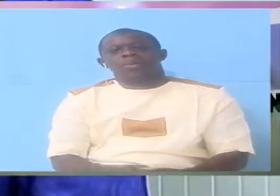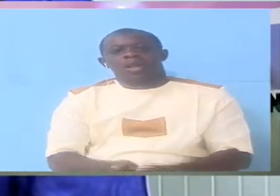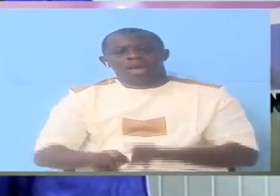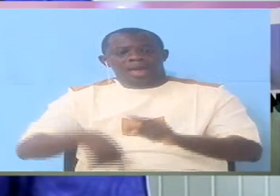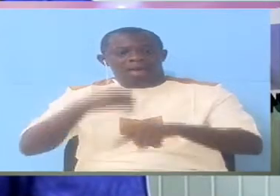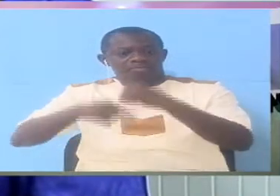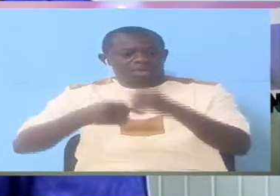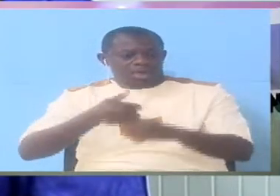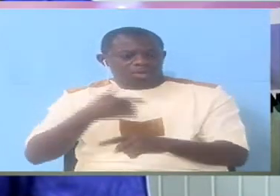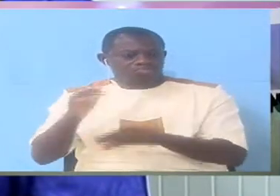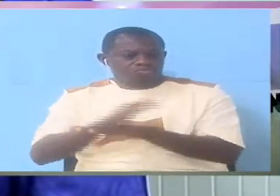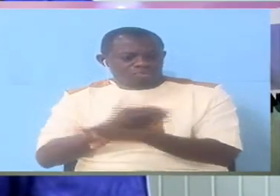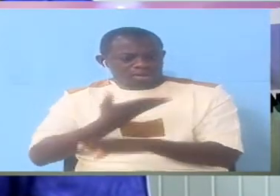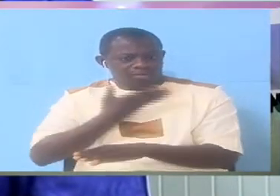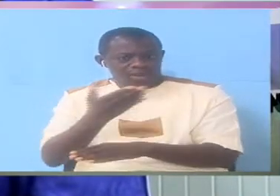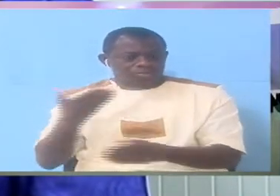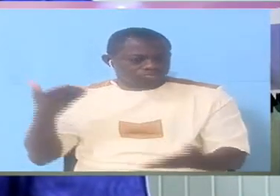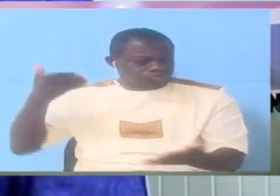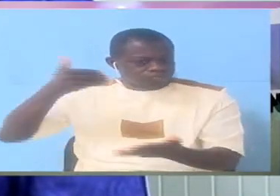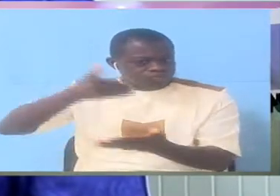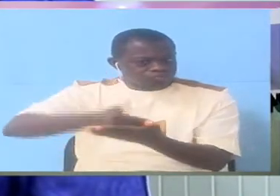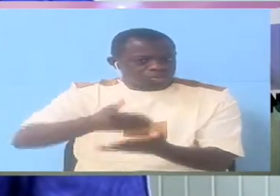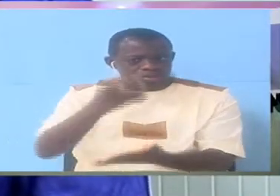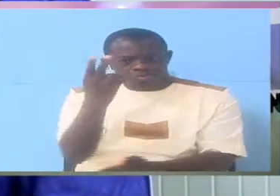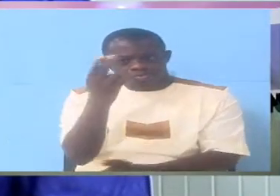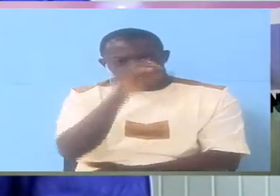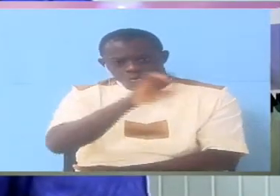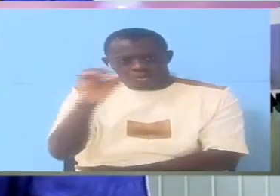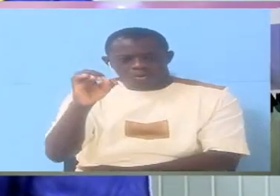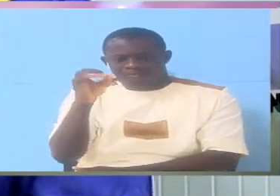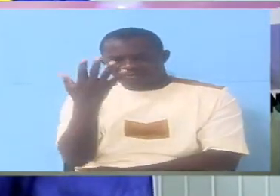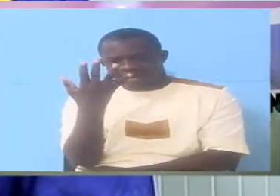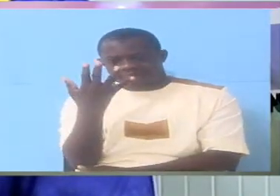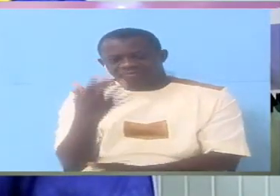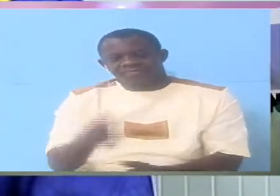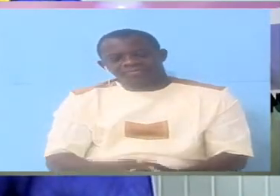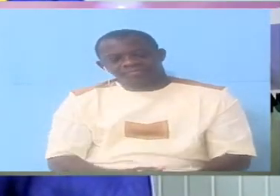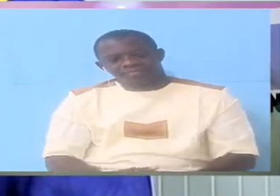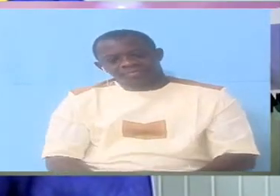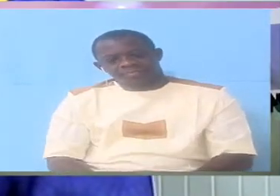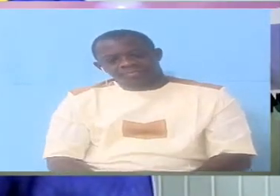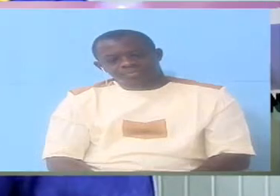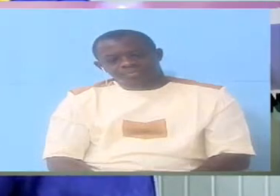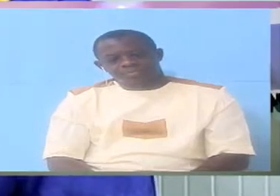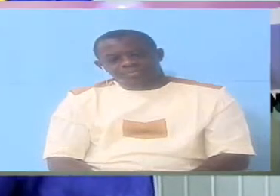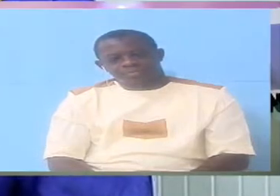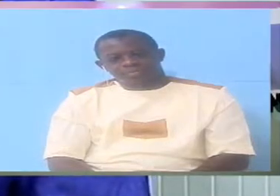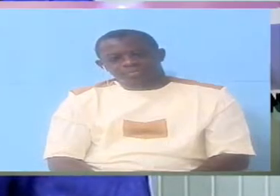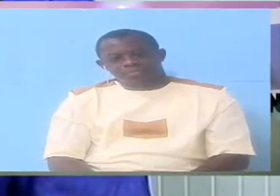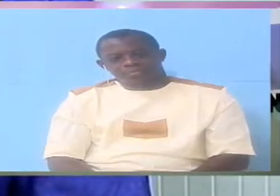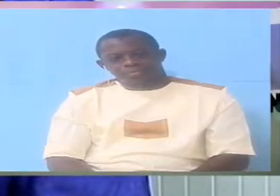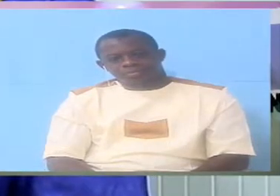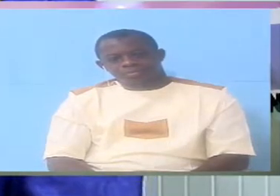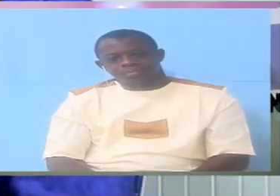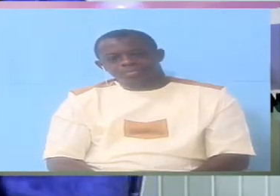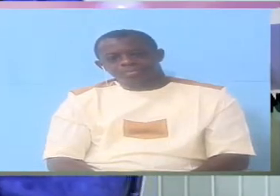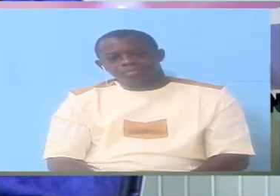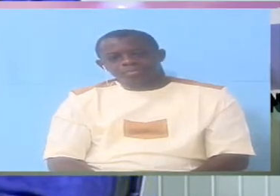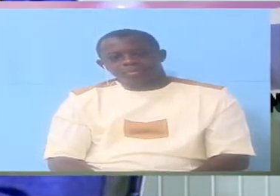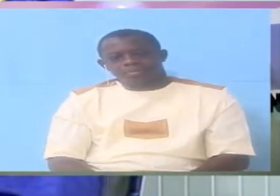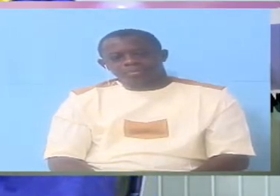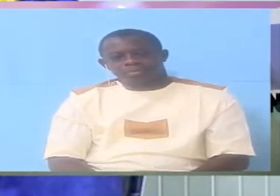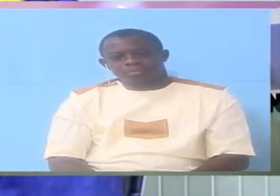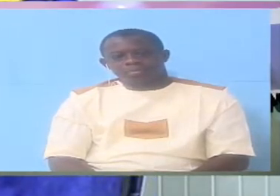2005. I was there up till 2005. Then yalo ni program also rate masakunda ka boso luas le